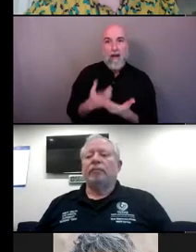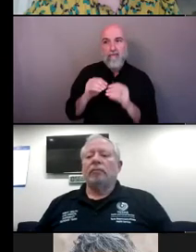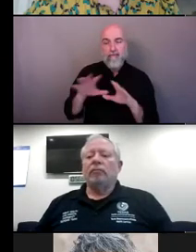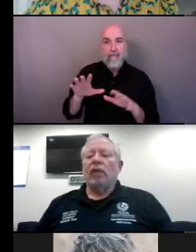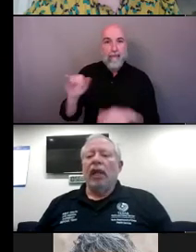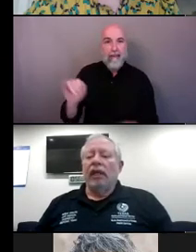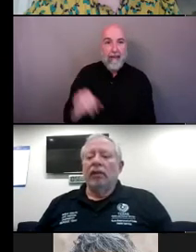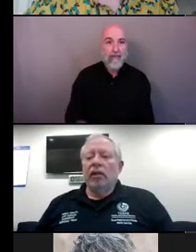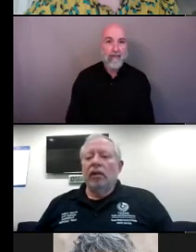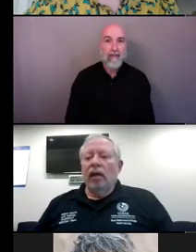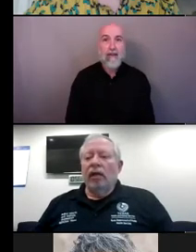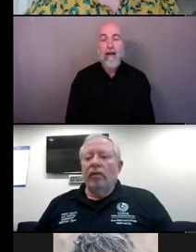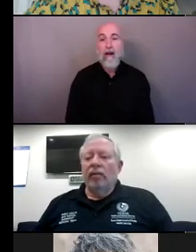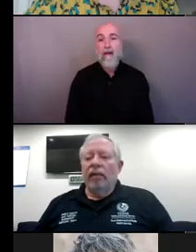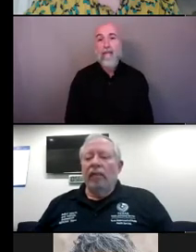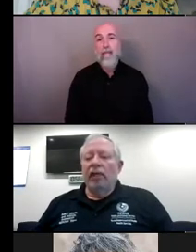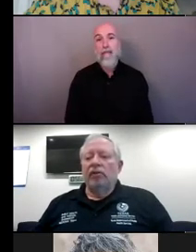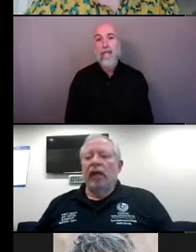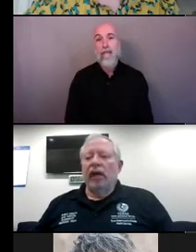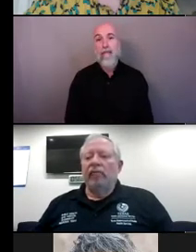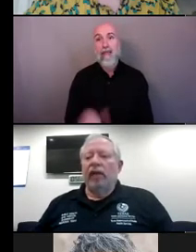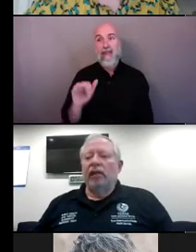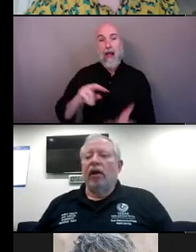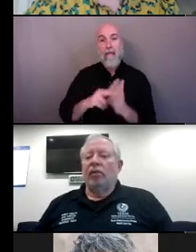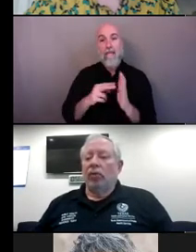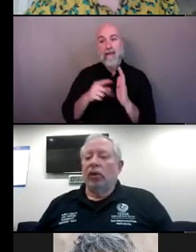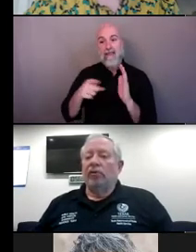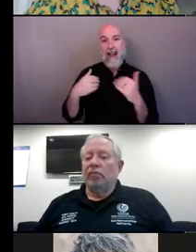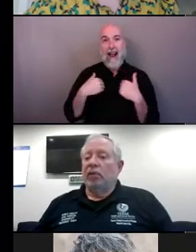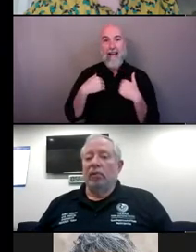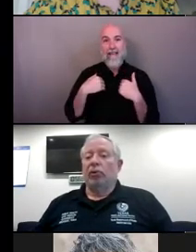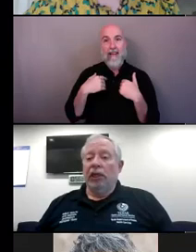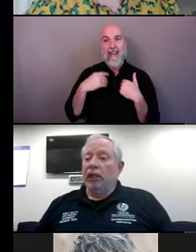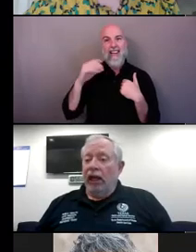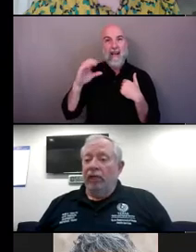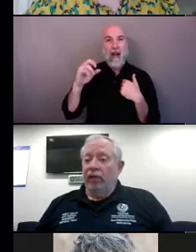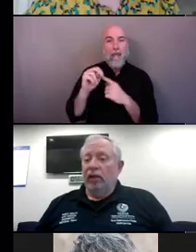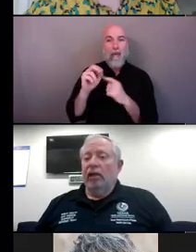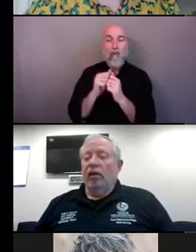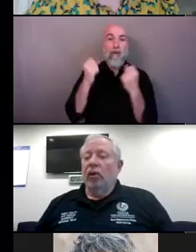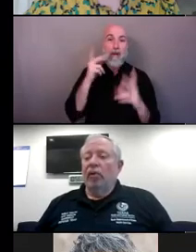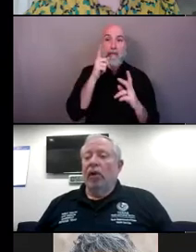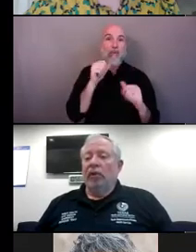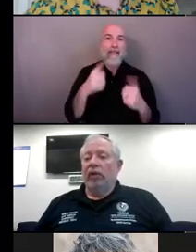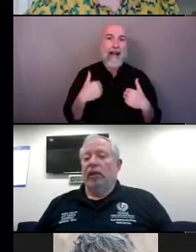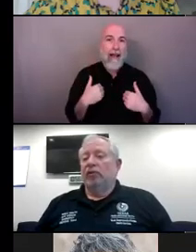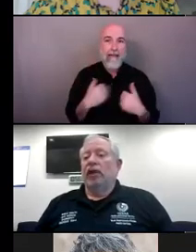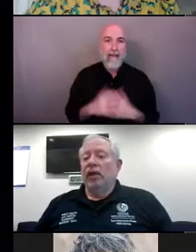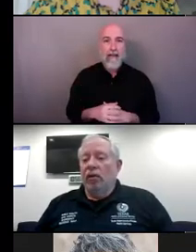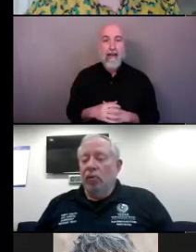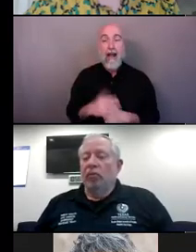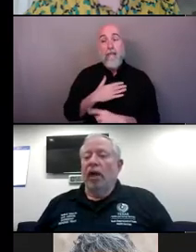not, and that means they have that in common with lots of people who didn't have it. And where I'm going with